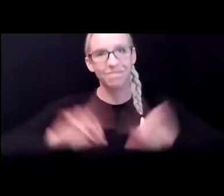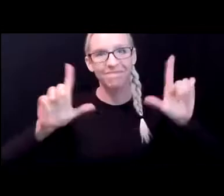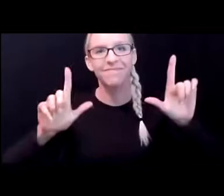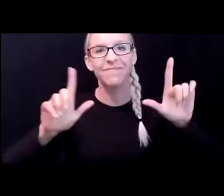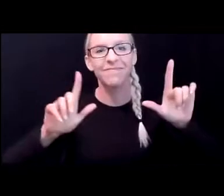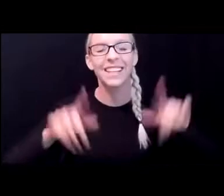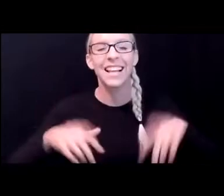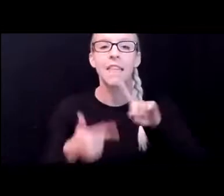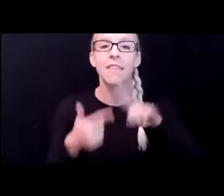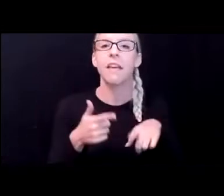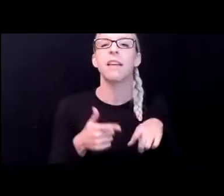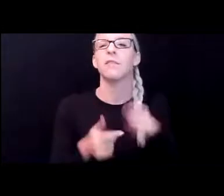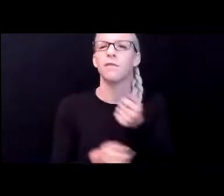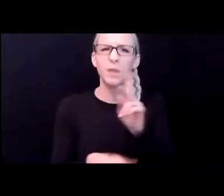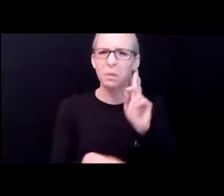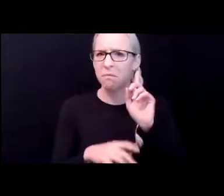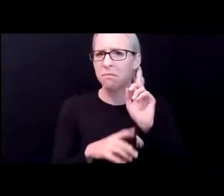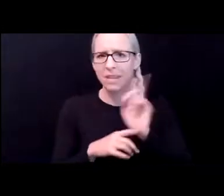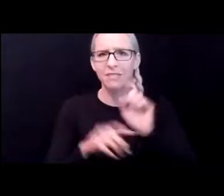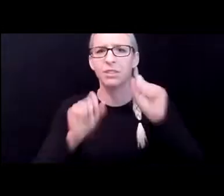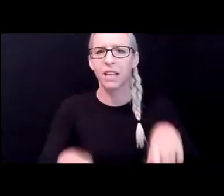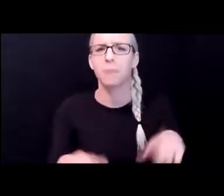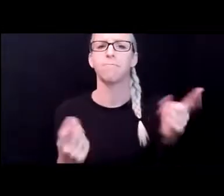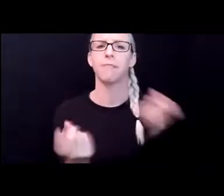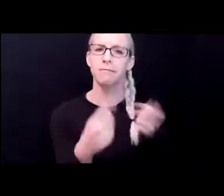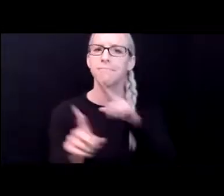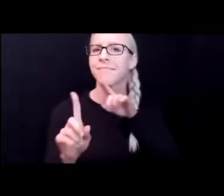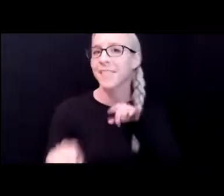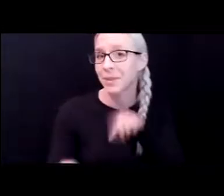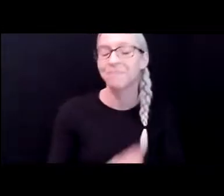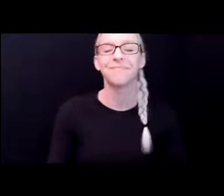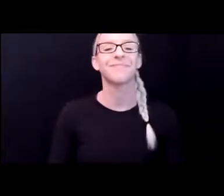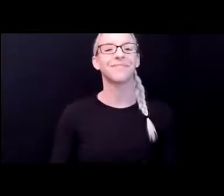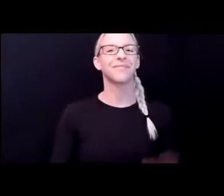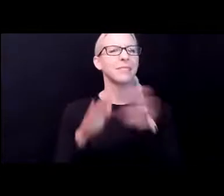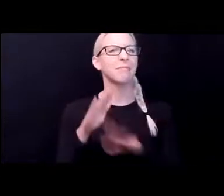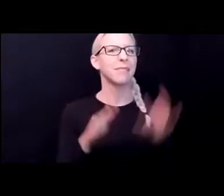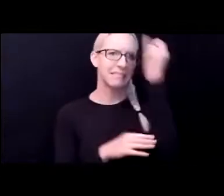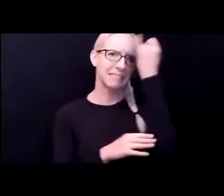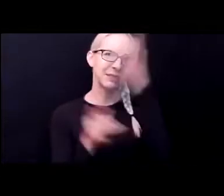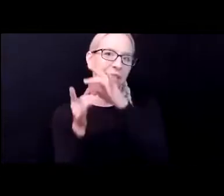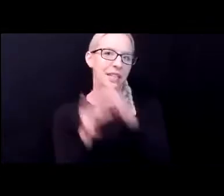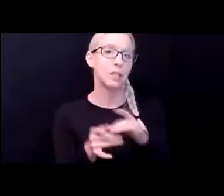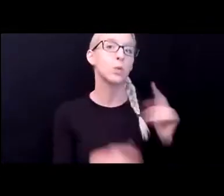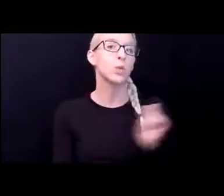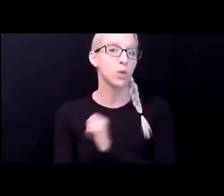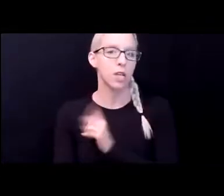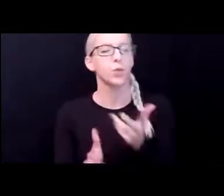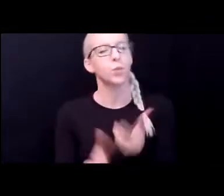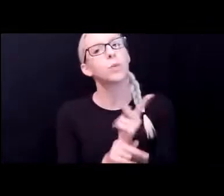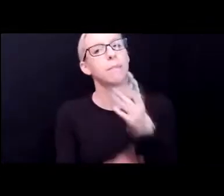can save at the end for questions too, John. The basic idea of these trusts are that we're going to keep the benefits